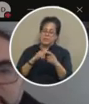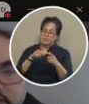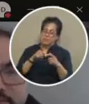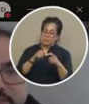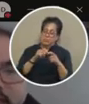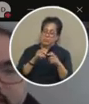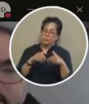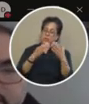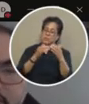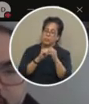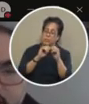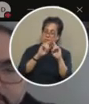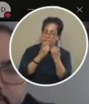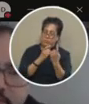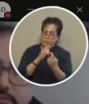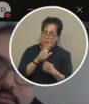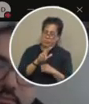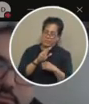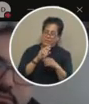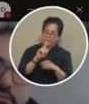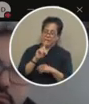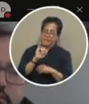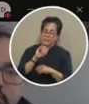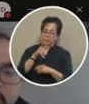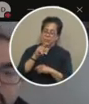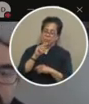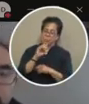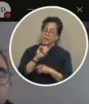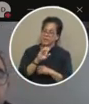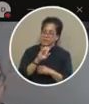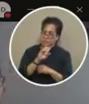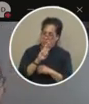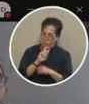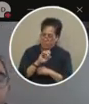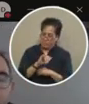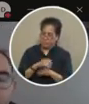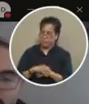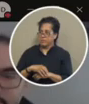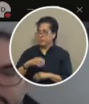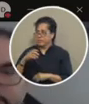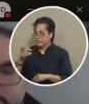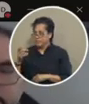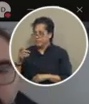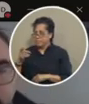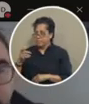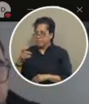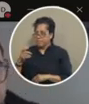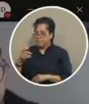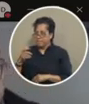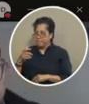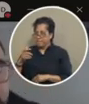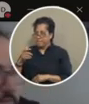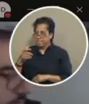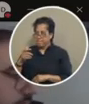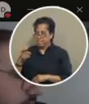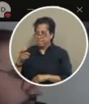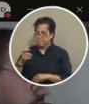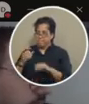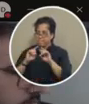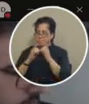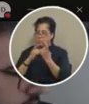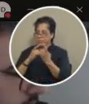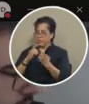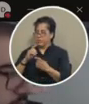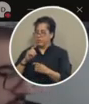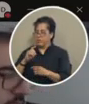Hernandez in a diplomatic way. Thank you, Representative Schwartzbein. Representative Manello. Thank you, Mayor. Representative Manello, did